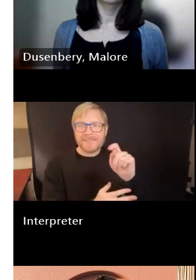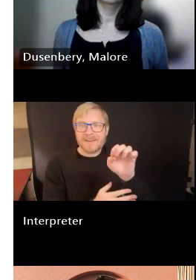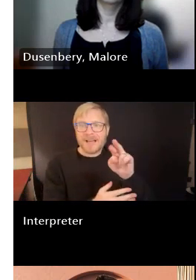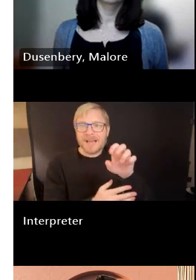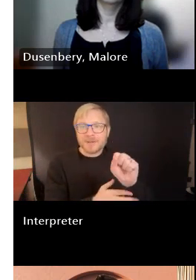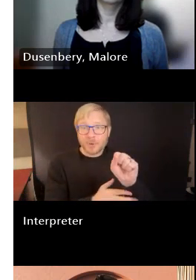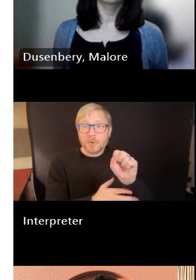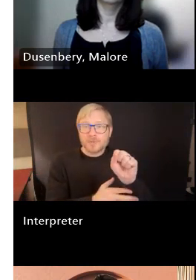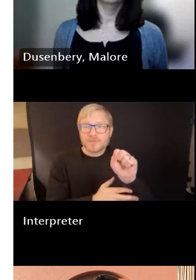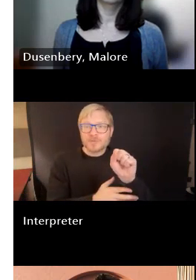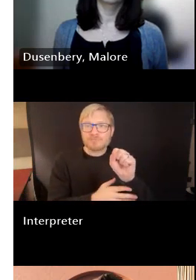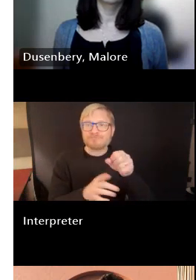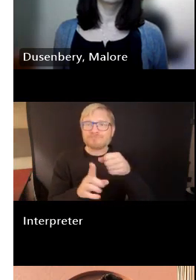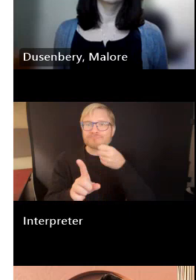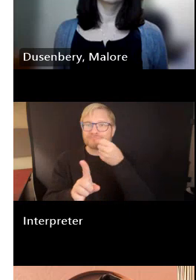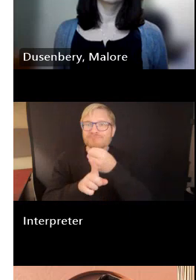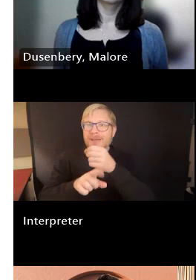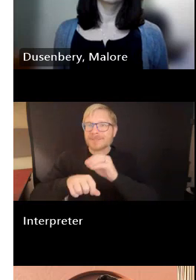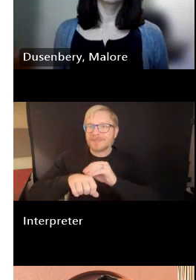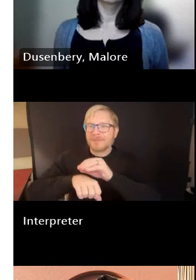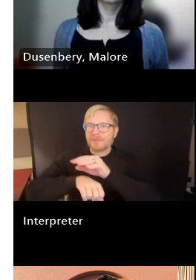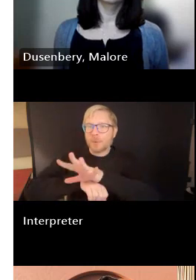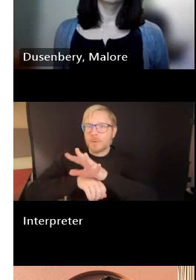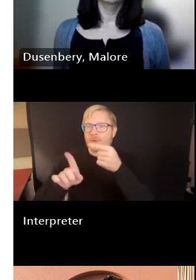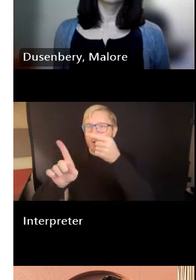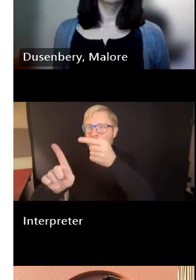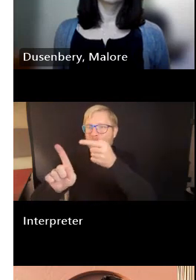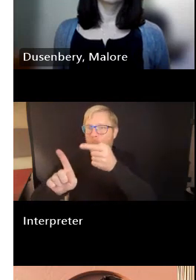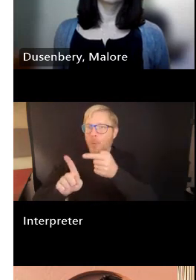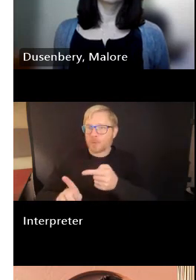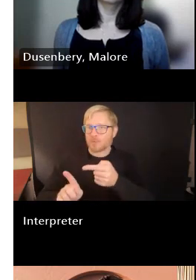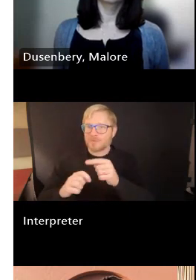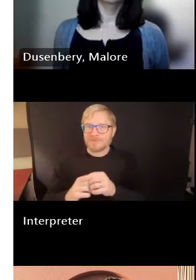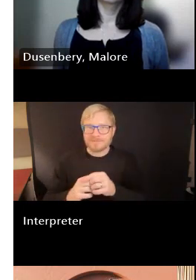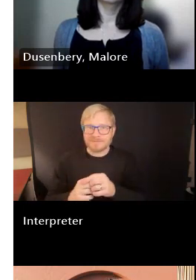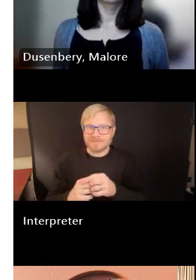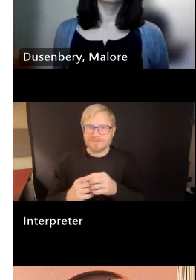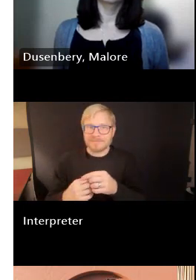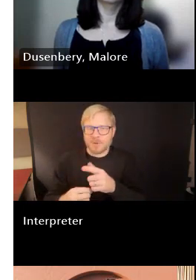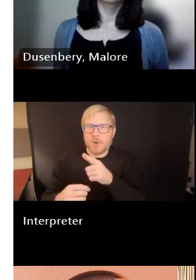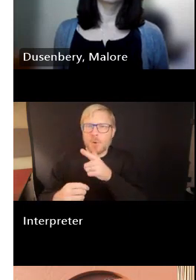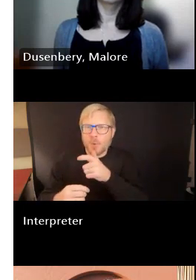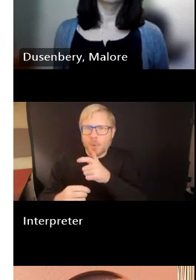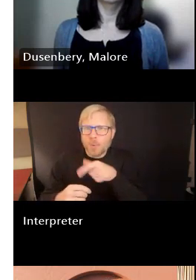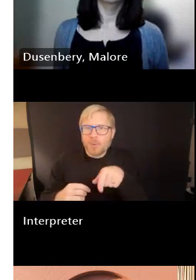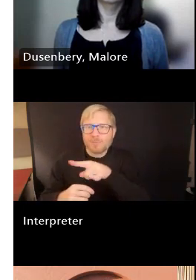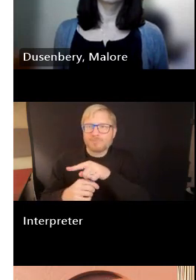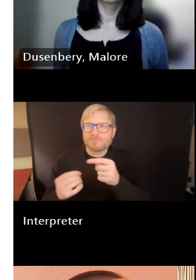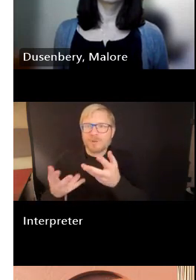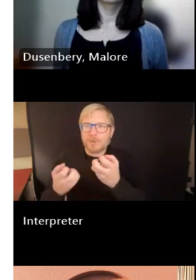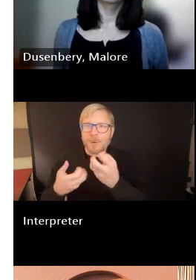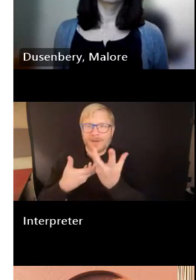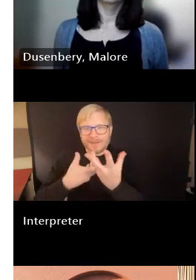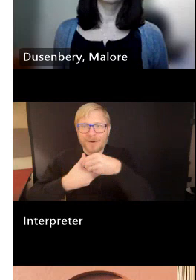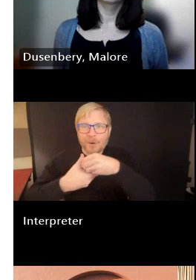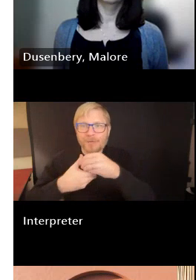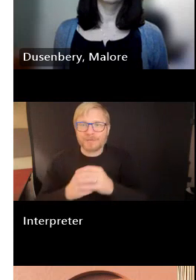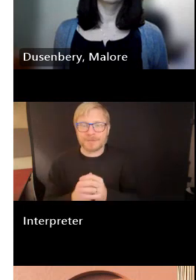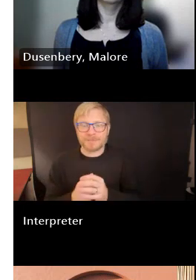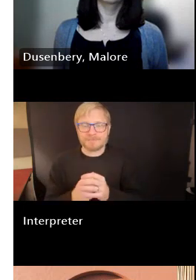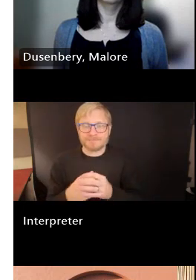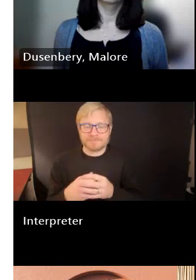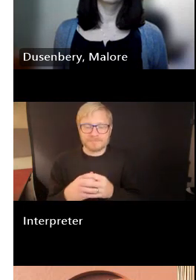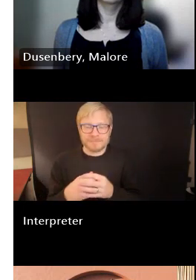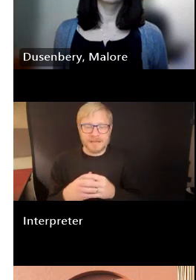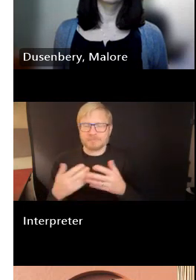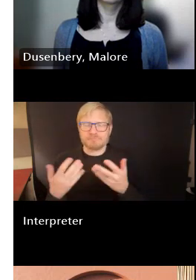sense of who could be involved, sense of what kind of action you want to take. So,